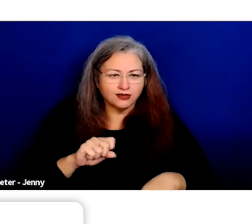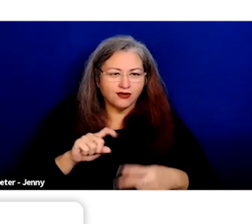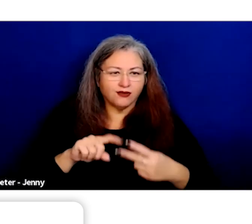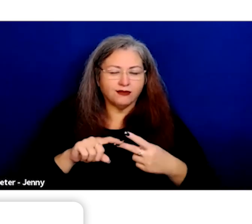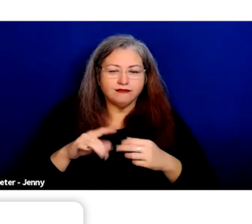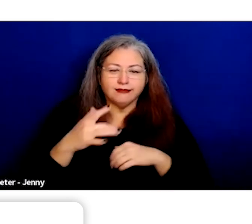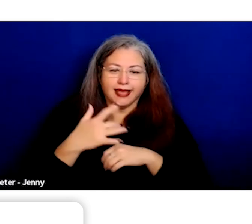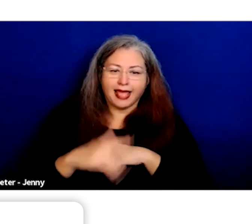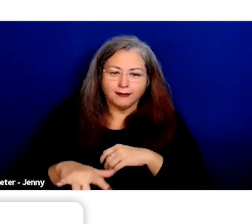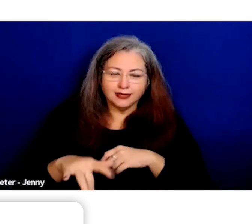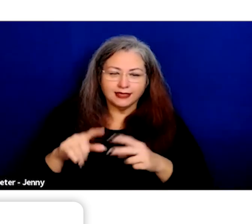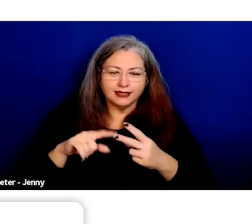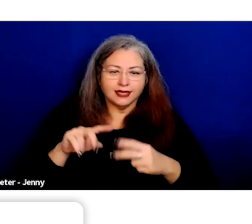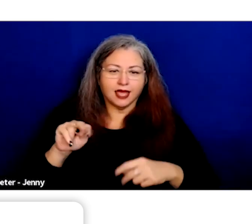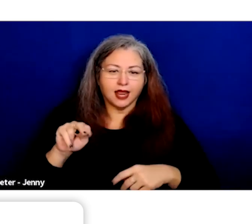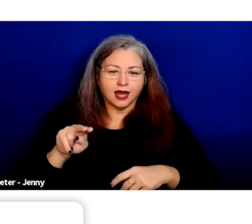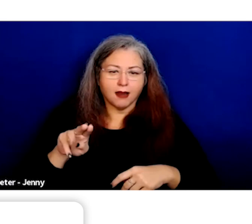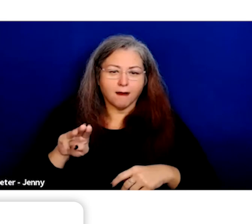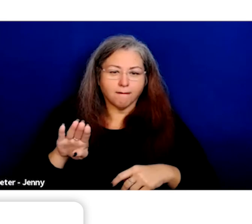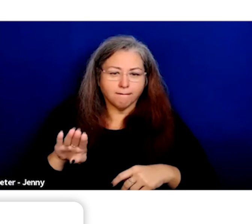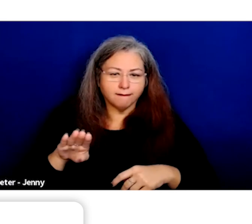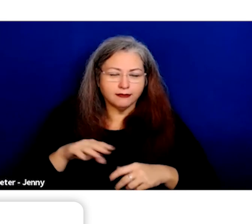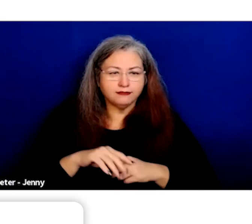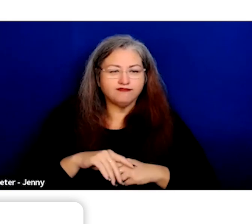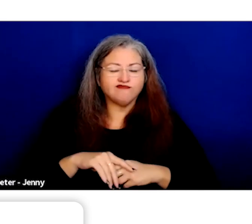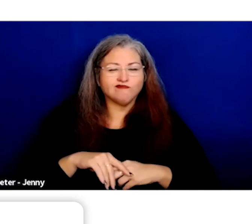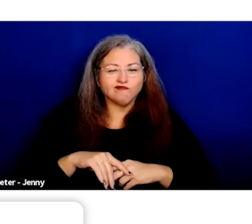empty, numb.